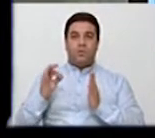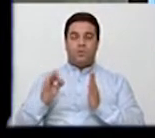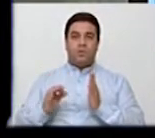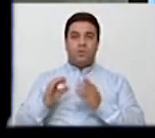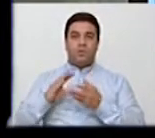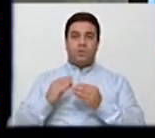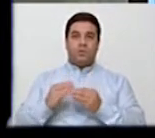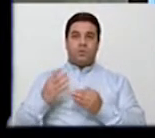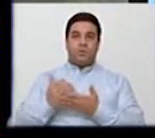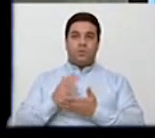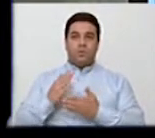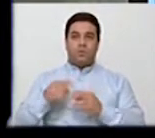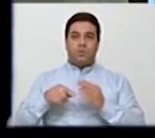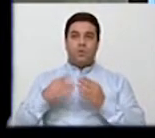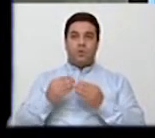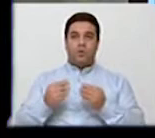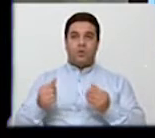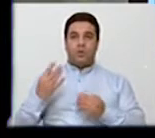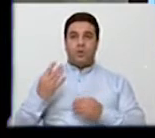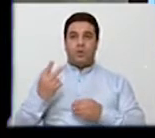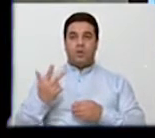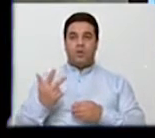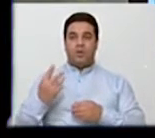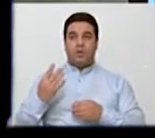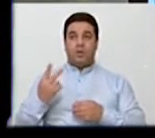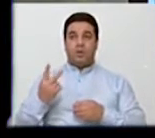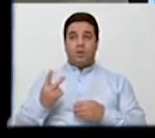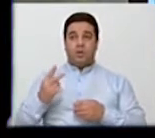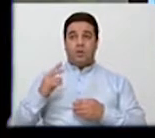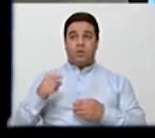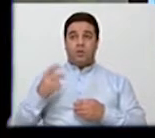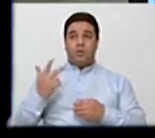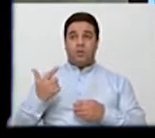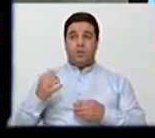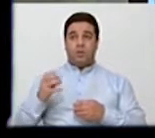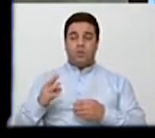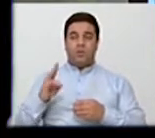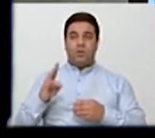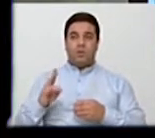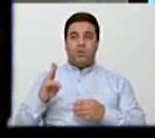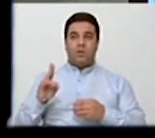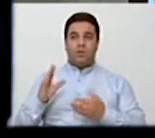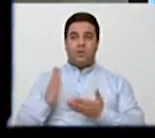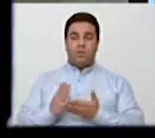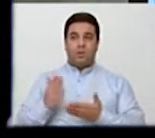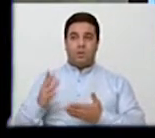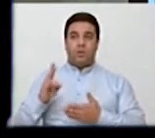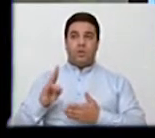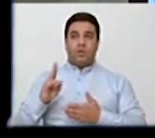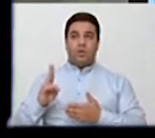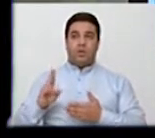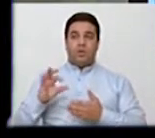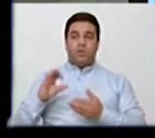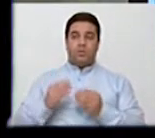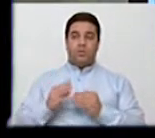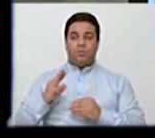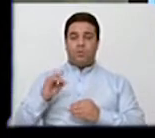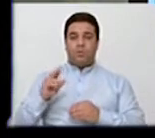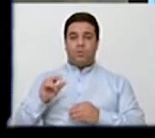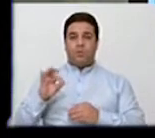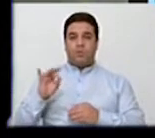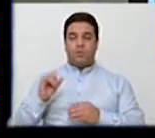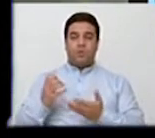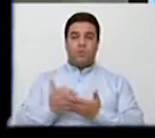eritma tarkibida 42.3 gram nitrit kislota mavjud ekan. Nitrit kislotaning modda miqdorini